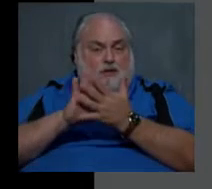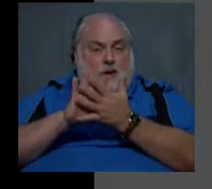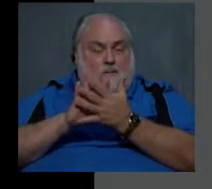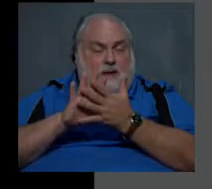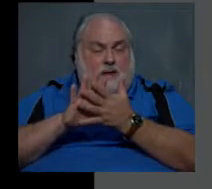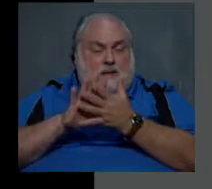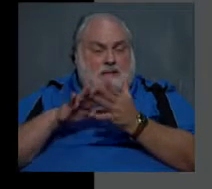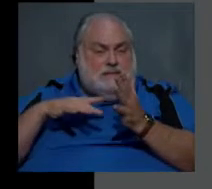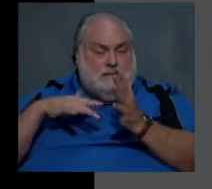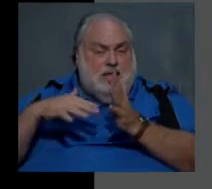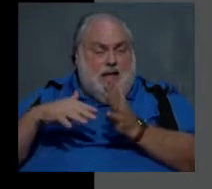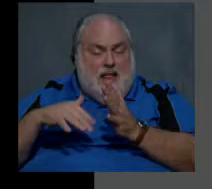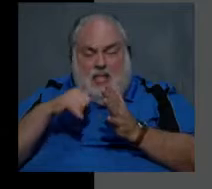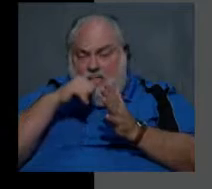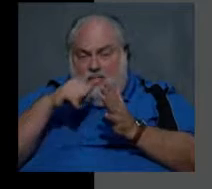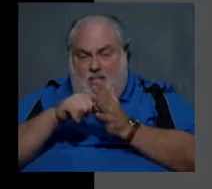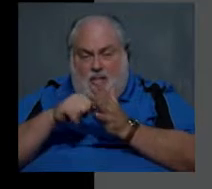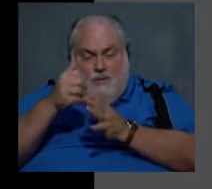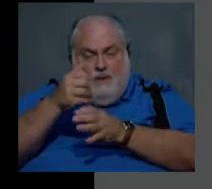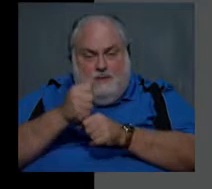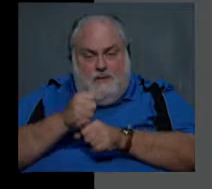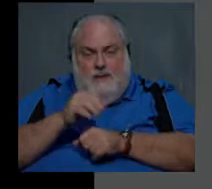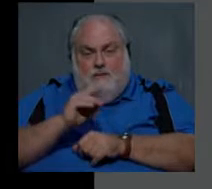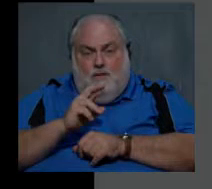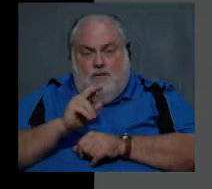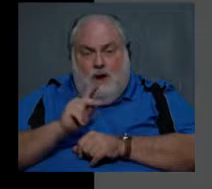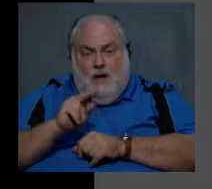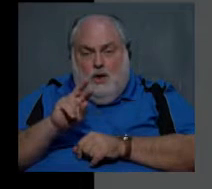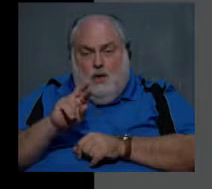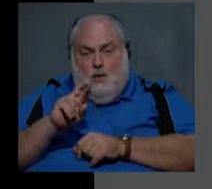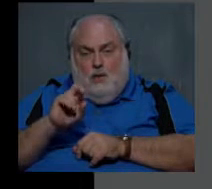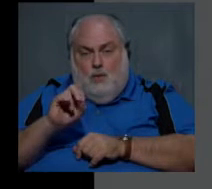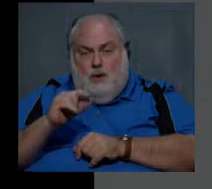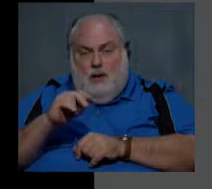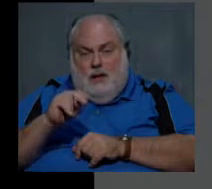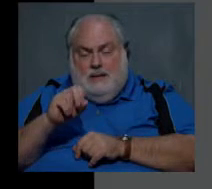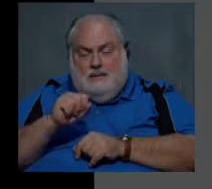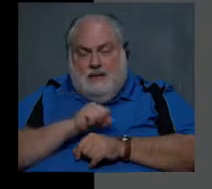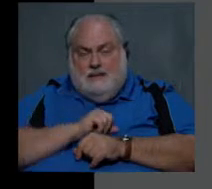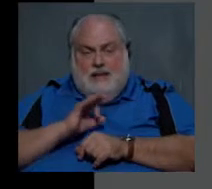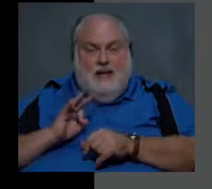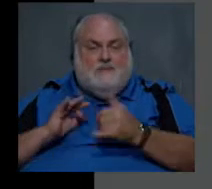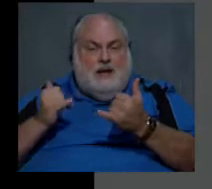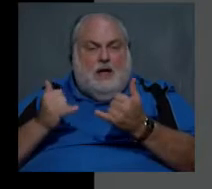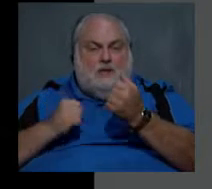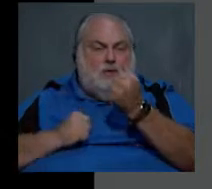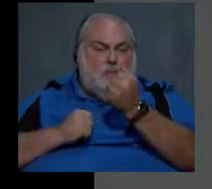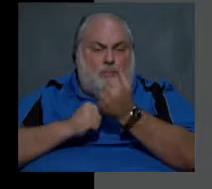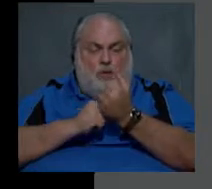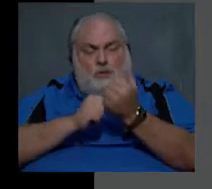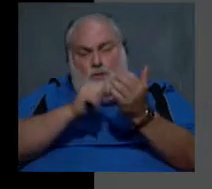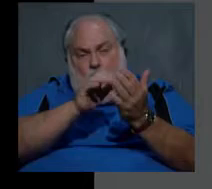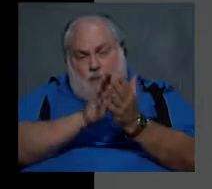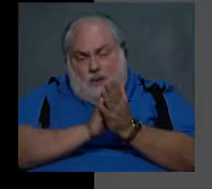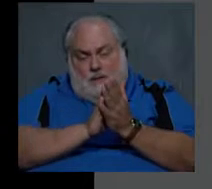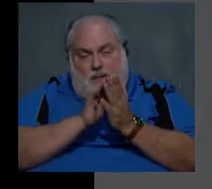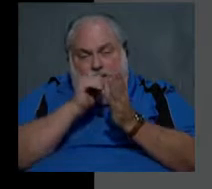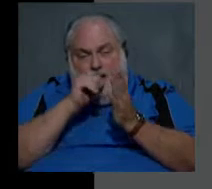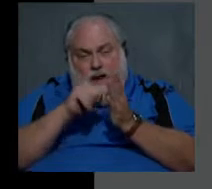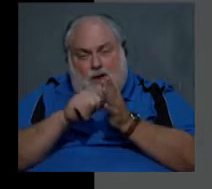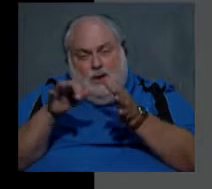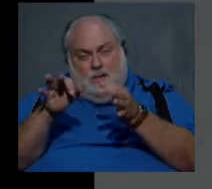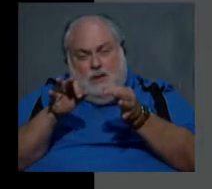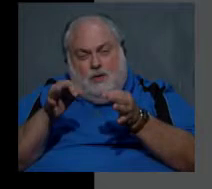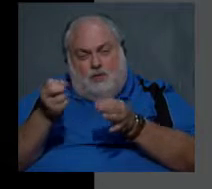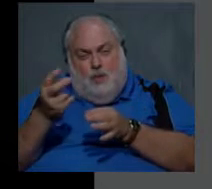letter received from the owner's representative, Frank Riggins of Craft & Toll and Associates, staff is now supportive of the request. The letter outlines